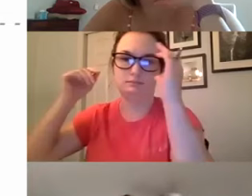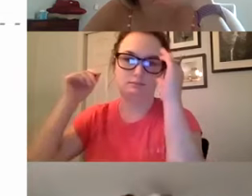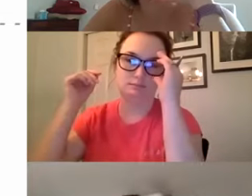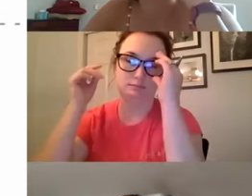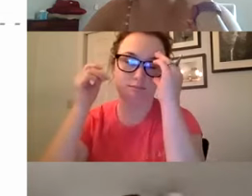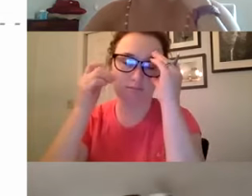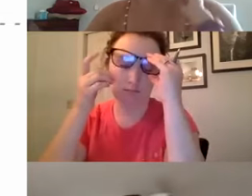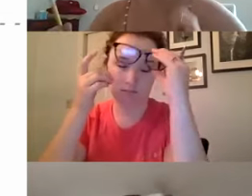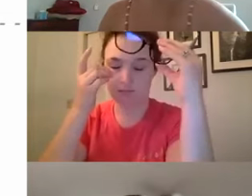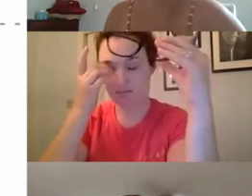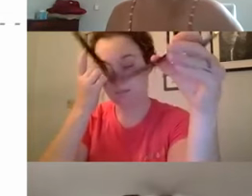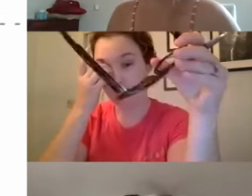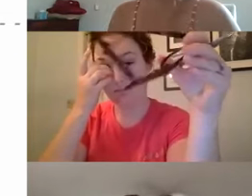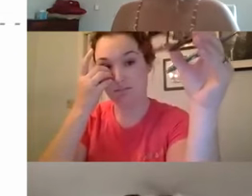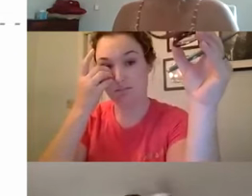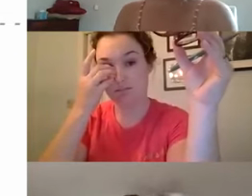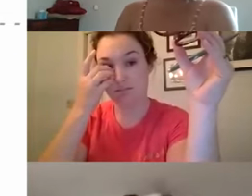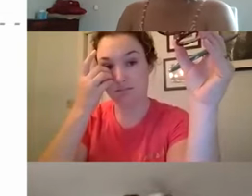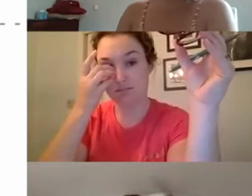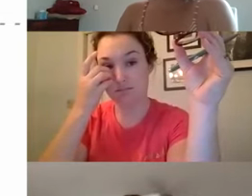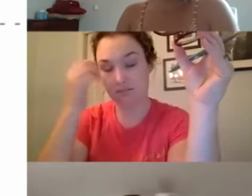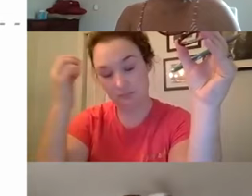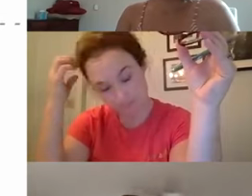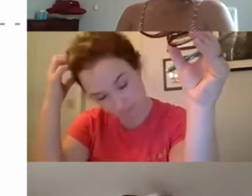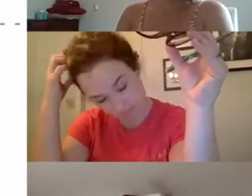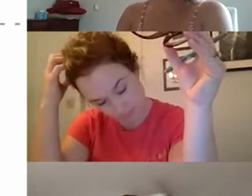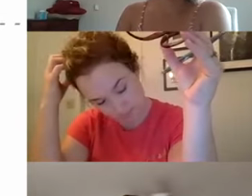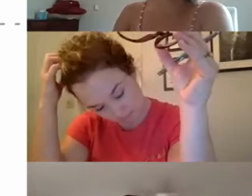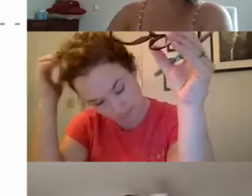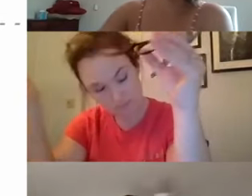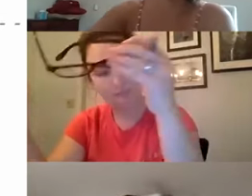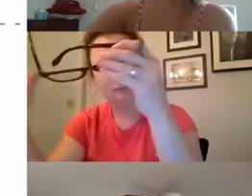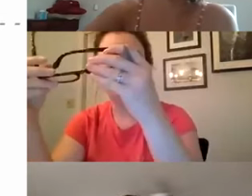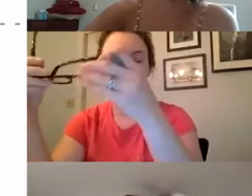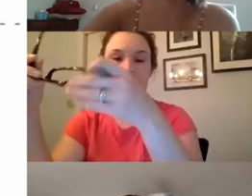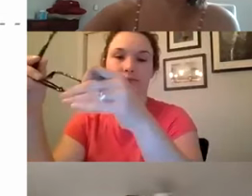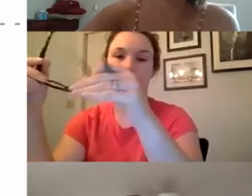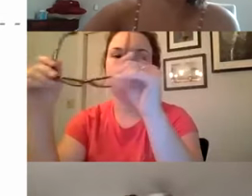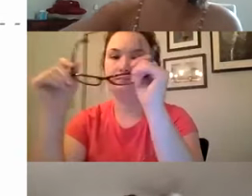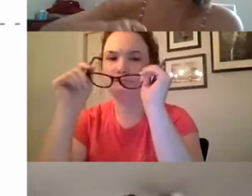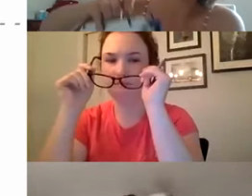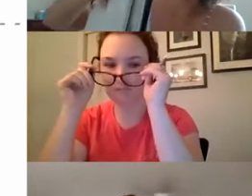transcription. We can do that first by saying, what is the characteristic